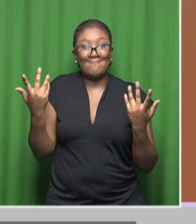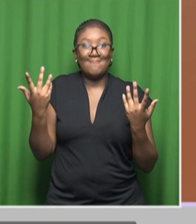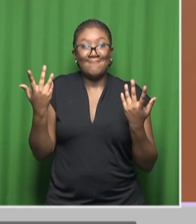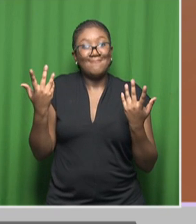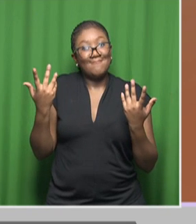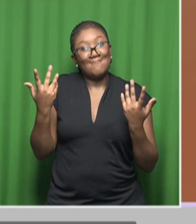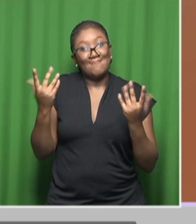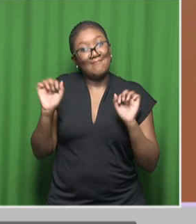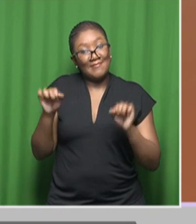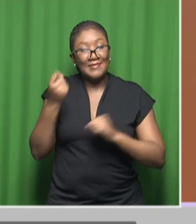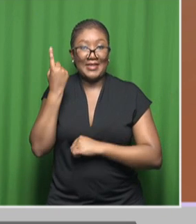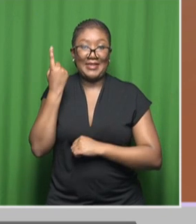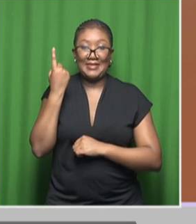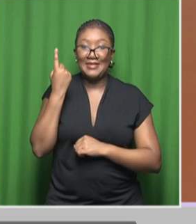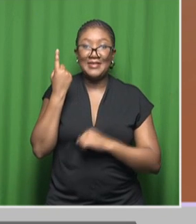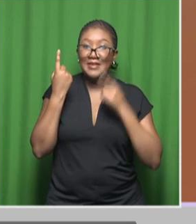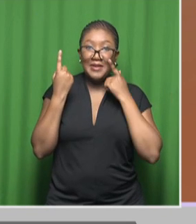desire, you know, to